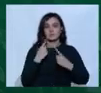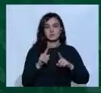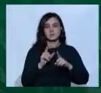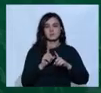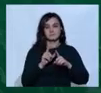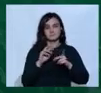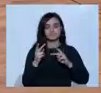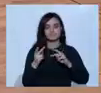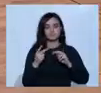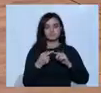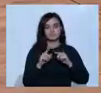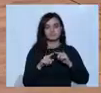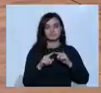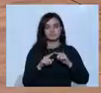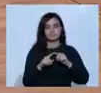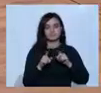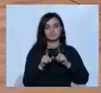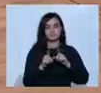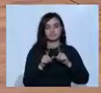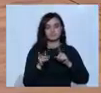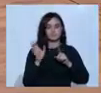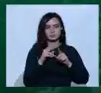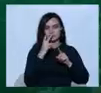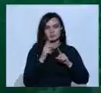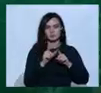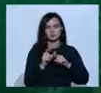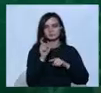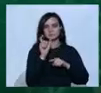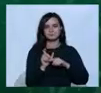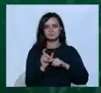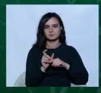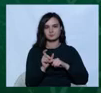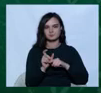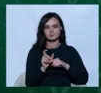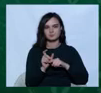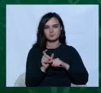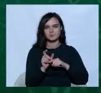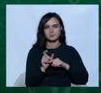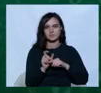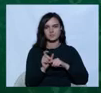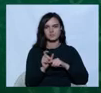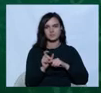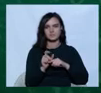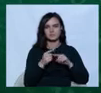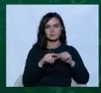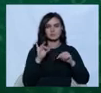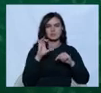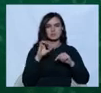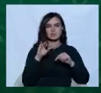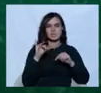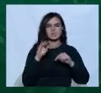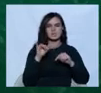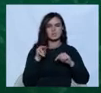people. Next, we have flesh. Flesh is the soft substance of muscle and